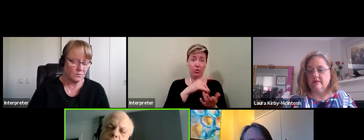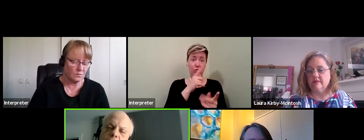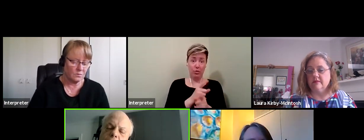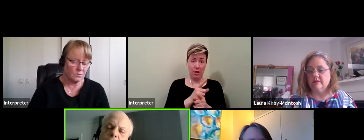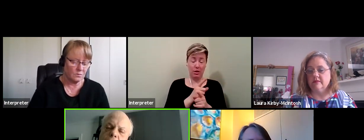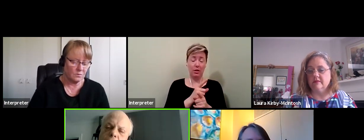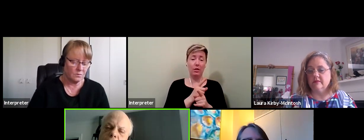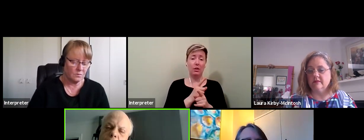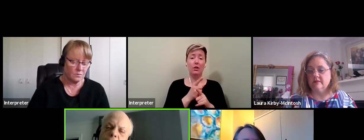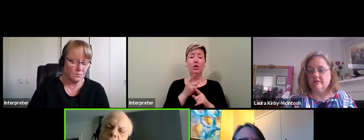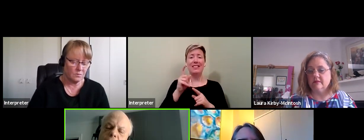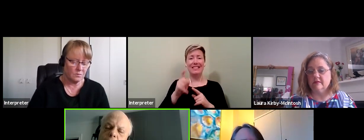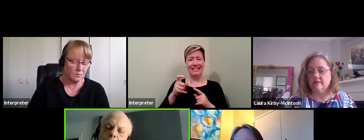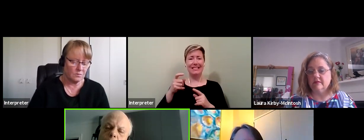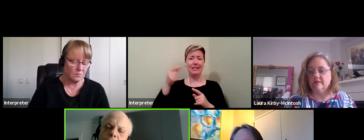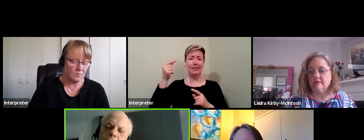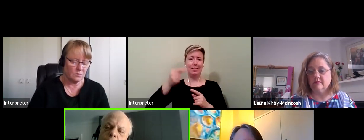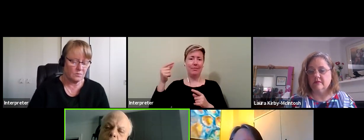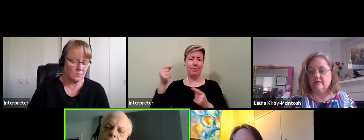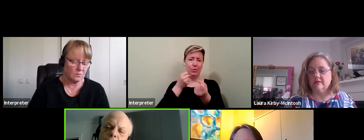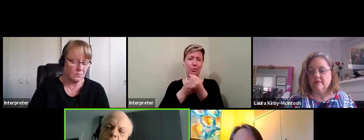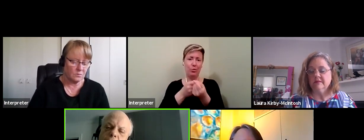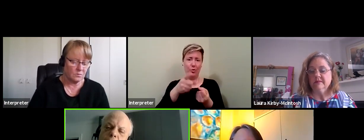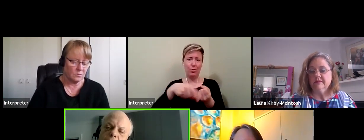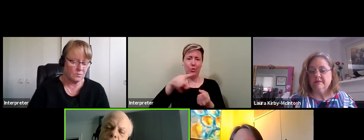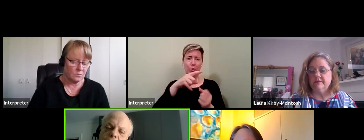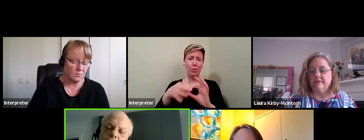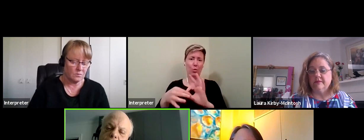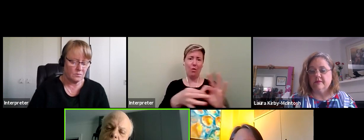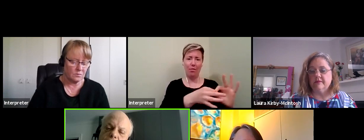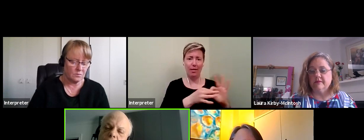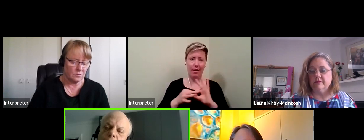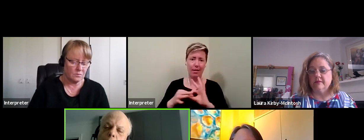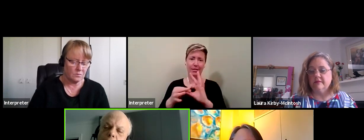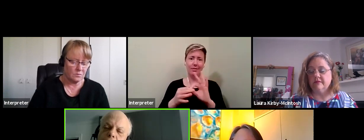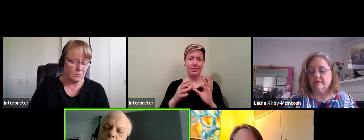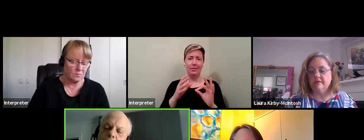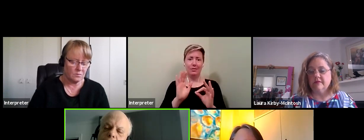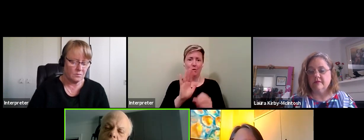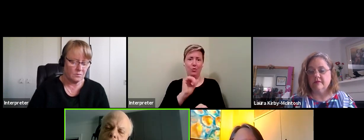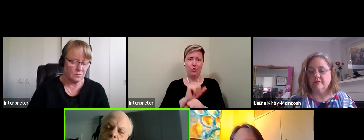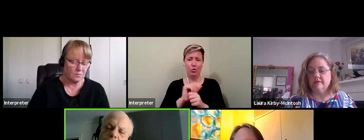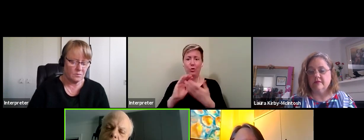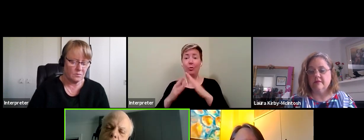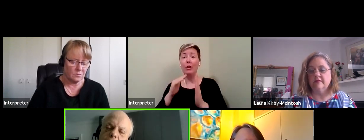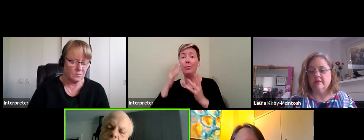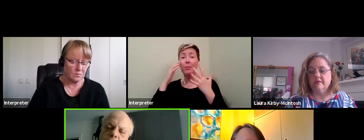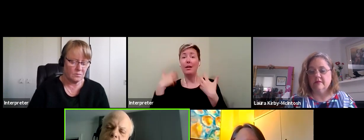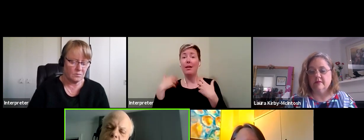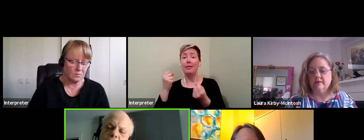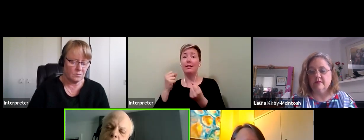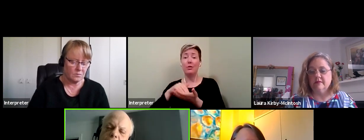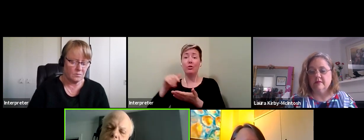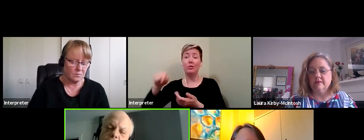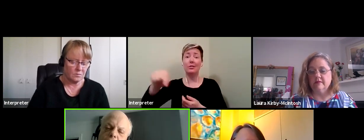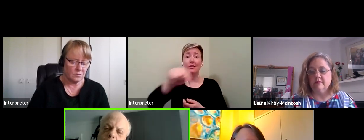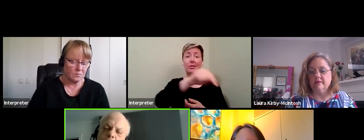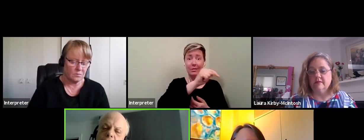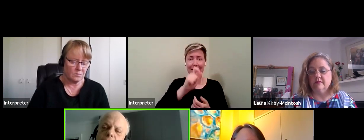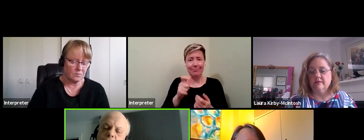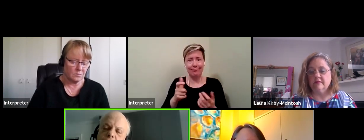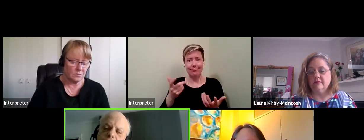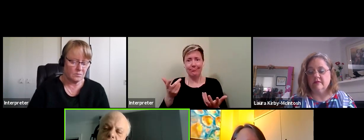from the government to help coordinate the work of community mental health centers. Yes. So they're not all left on their own. Can you just take a minute to